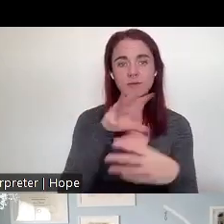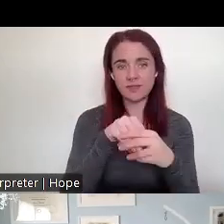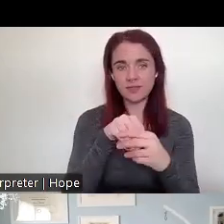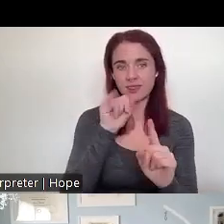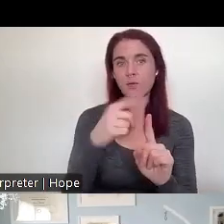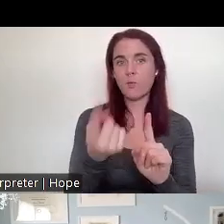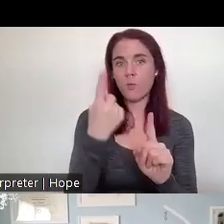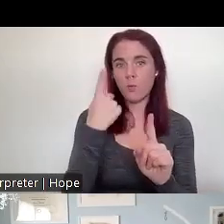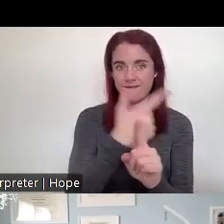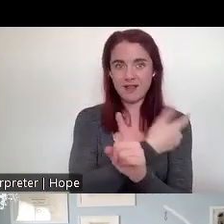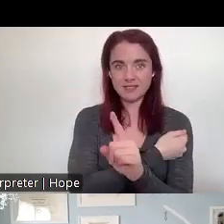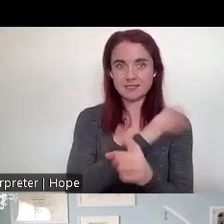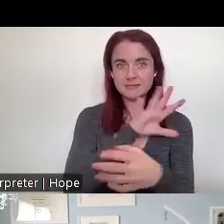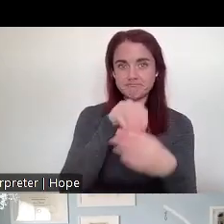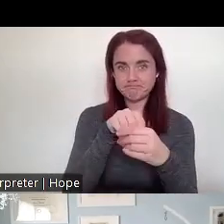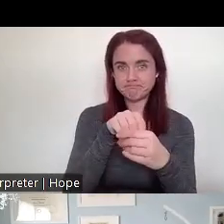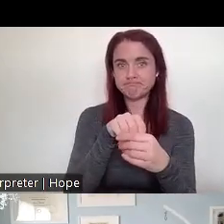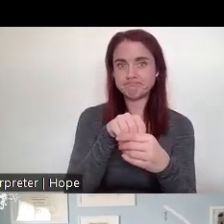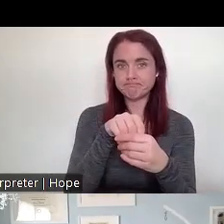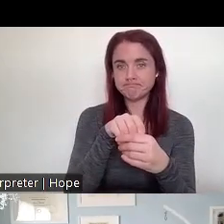the one vaccine.